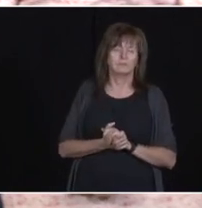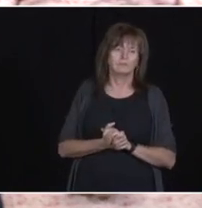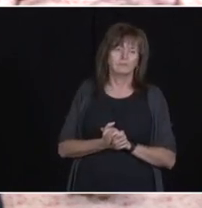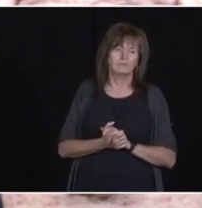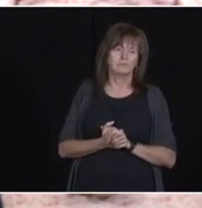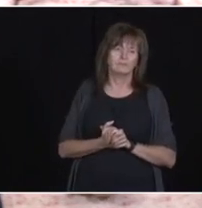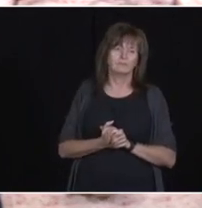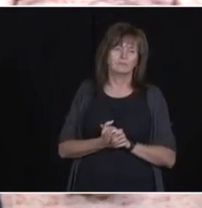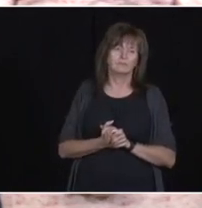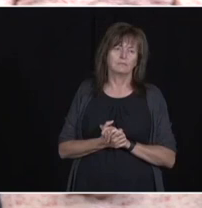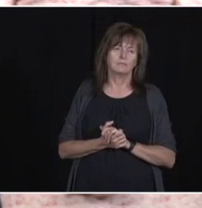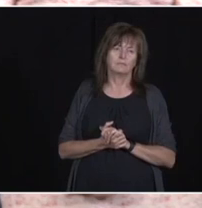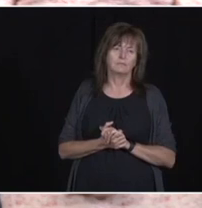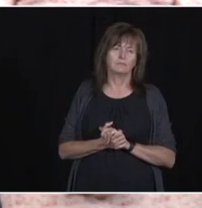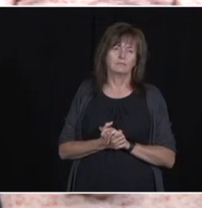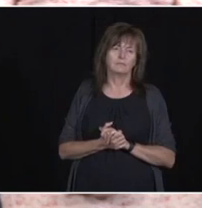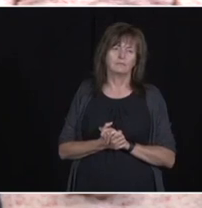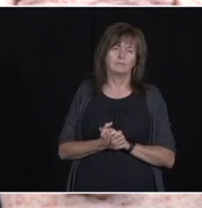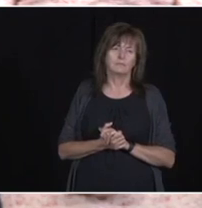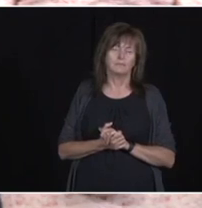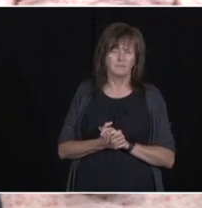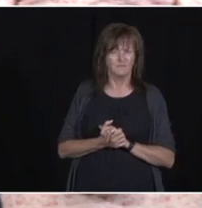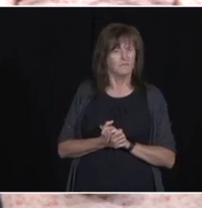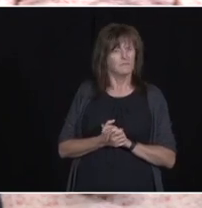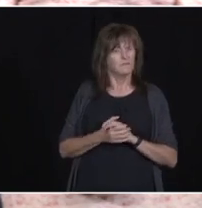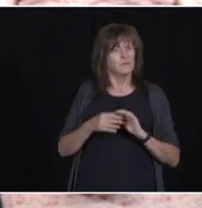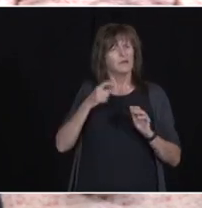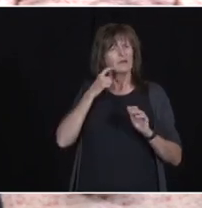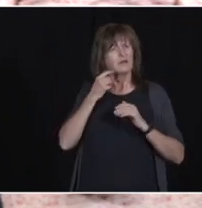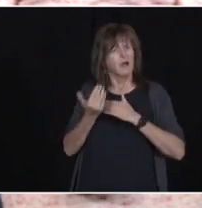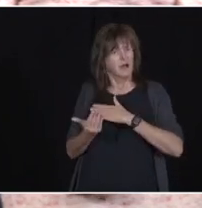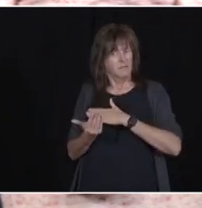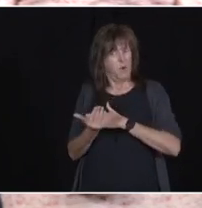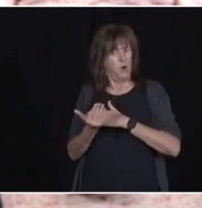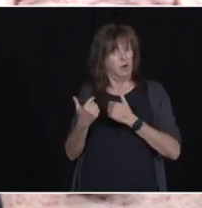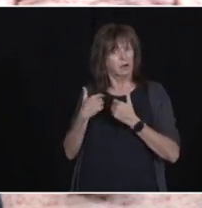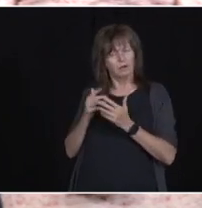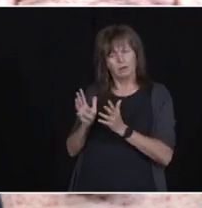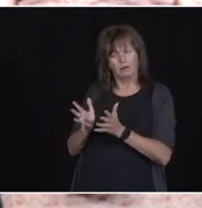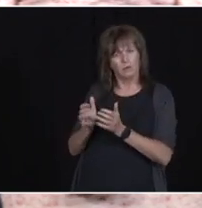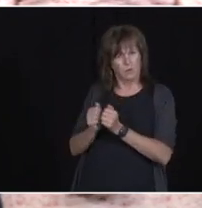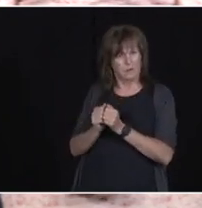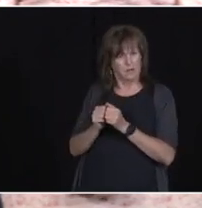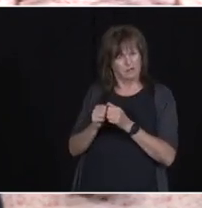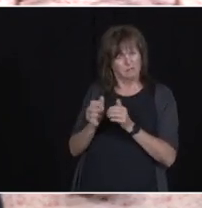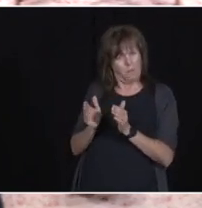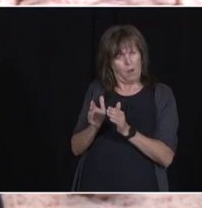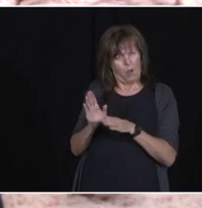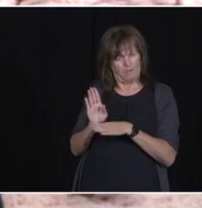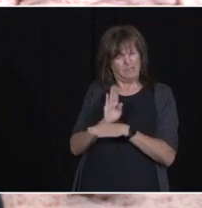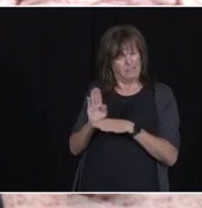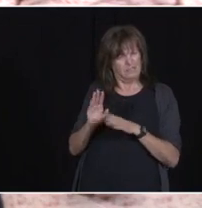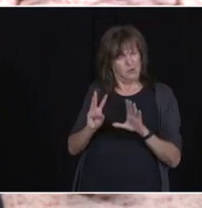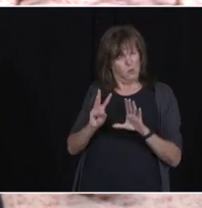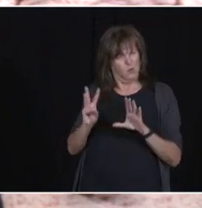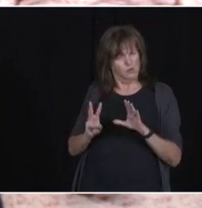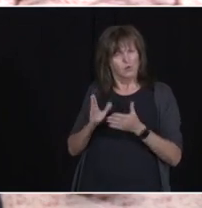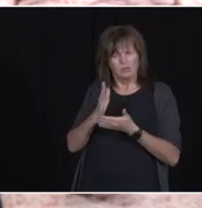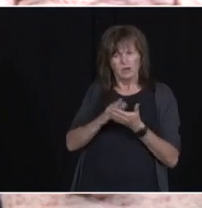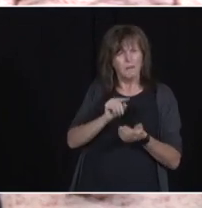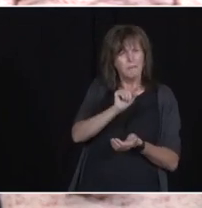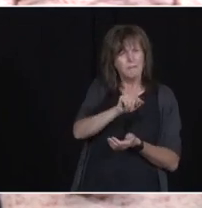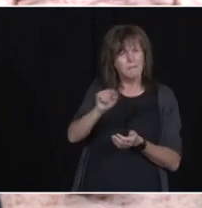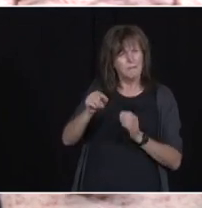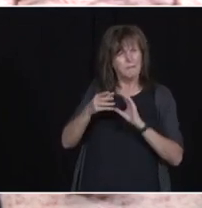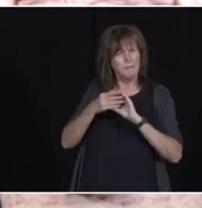I spent this morning speaking with businesses here in Windsor, many of whom they feel they're ready to open. The pandemic has already had a great